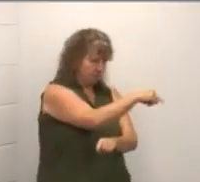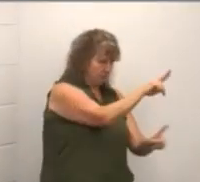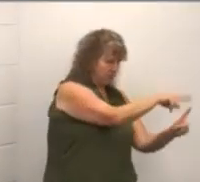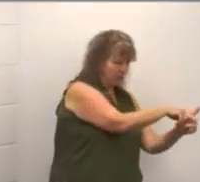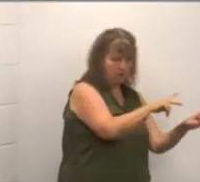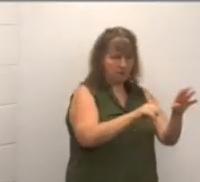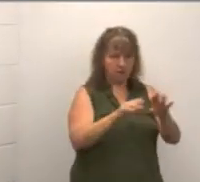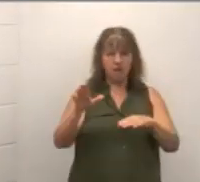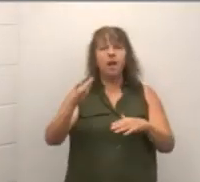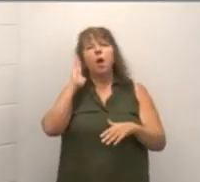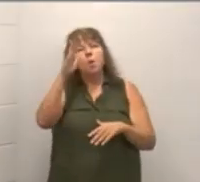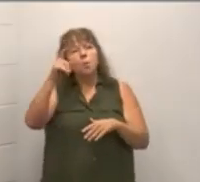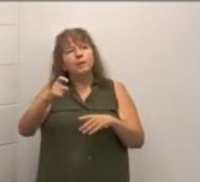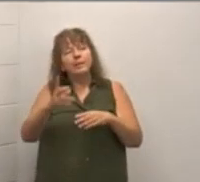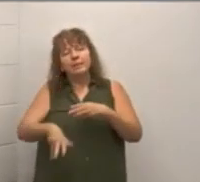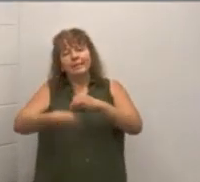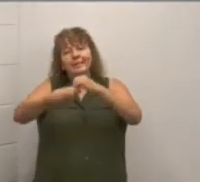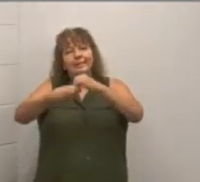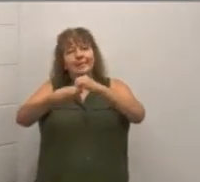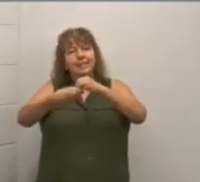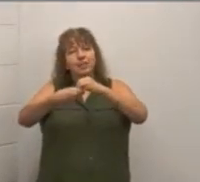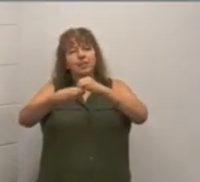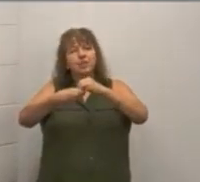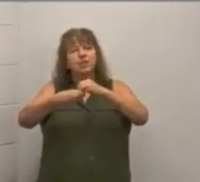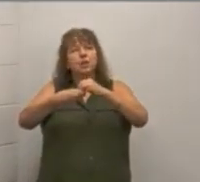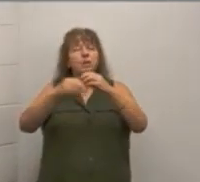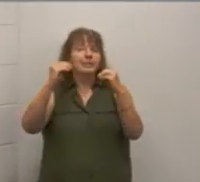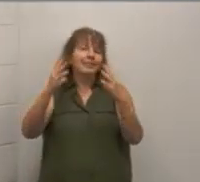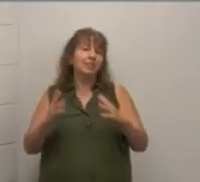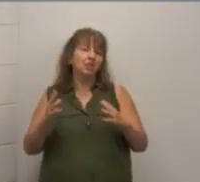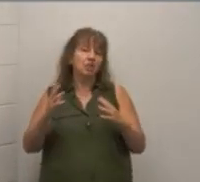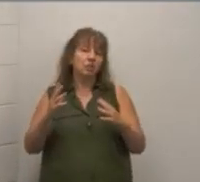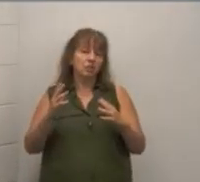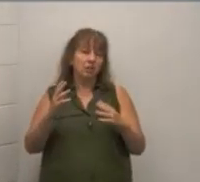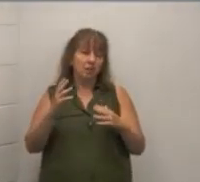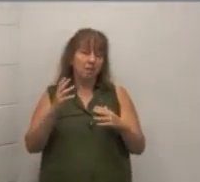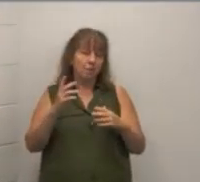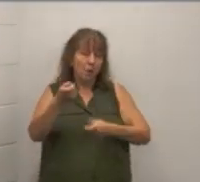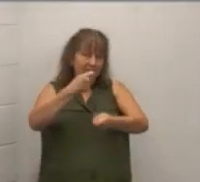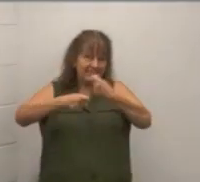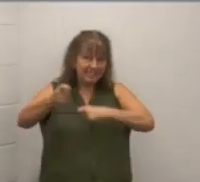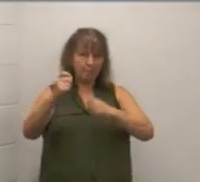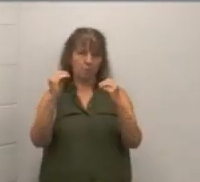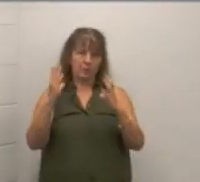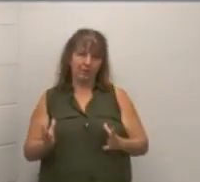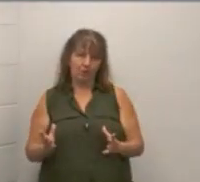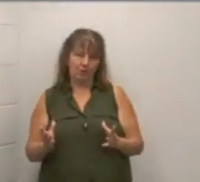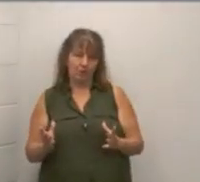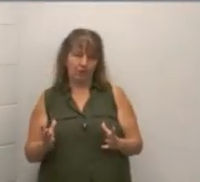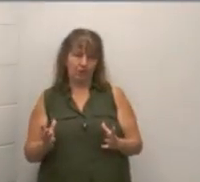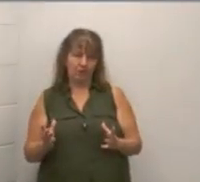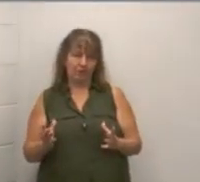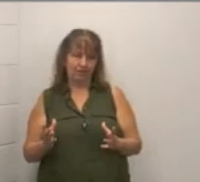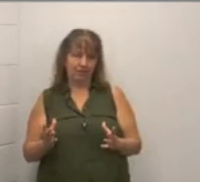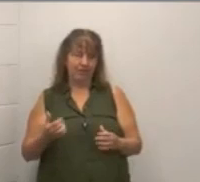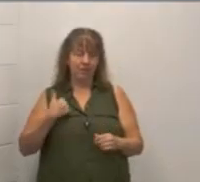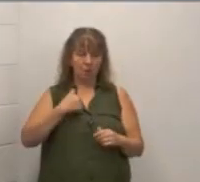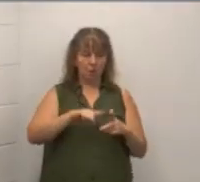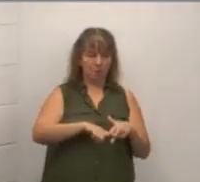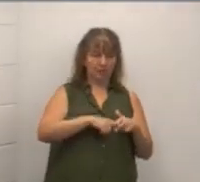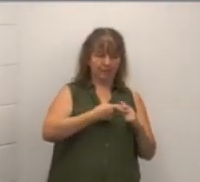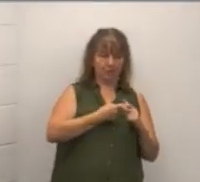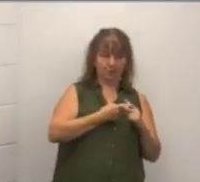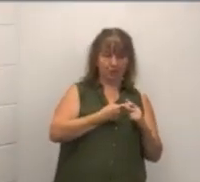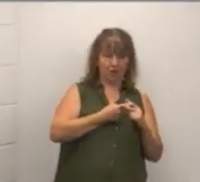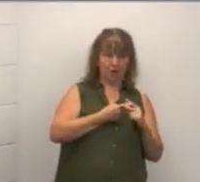probably in building substitute teachers. Really concerned about how we start the school year and the pool